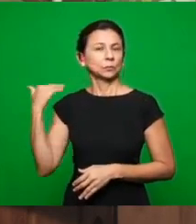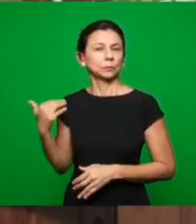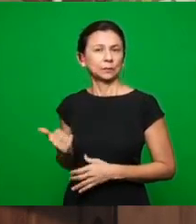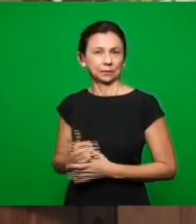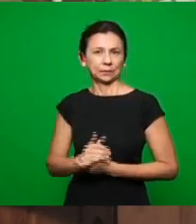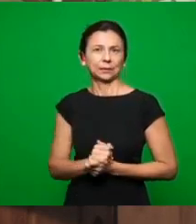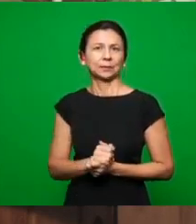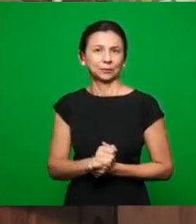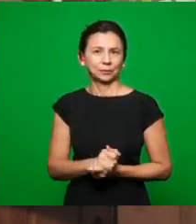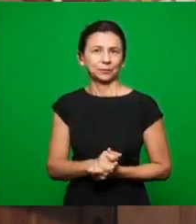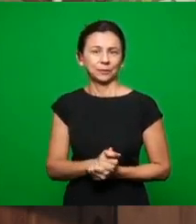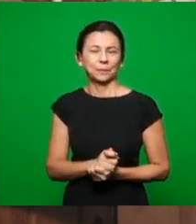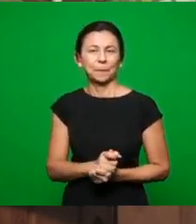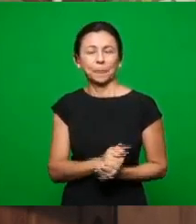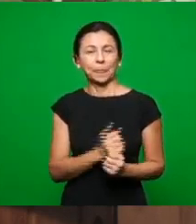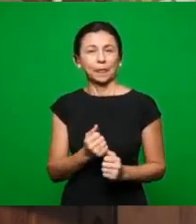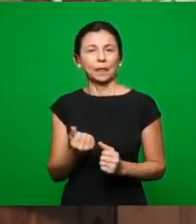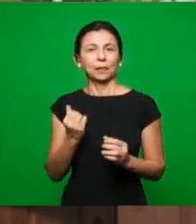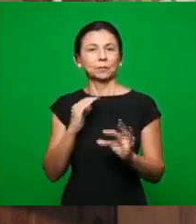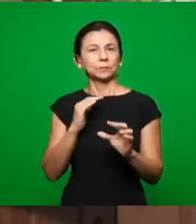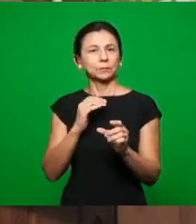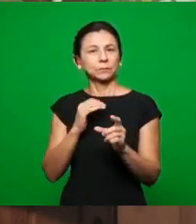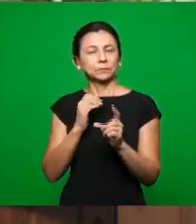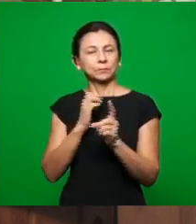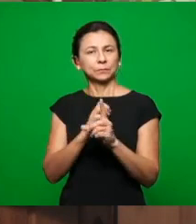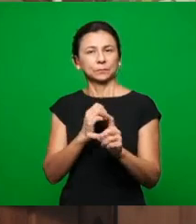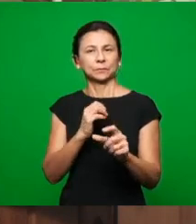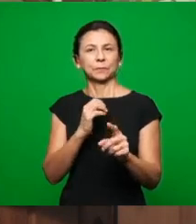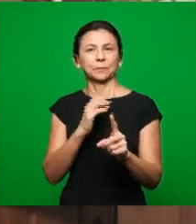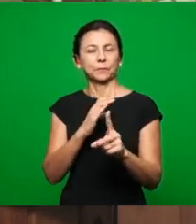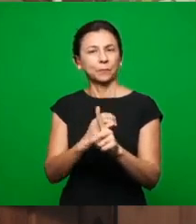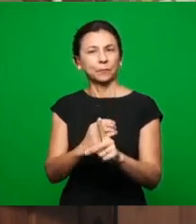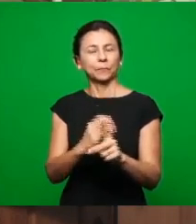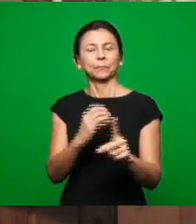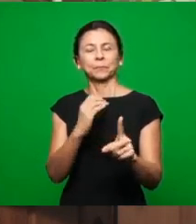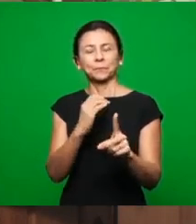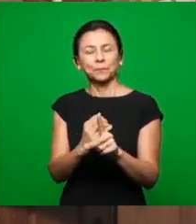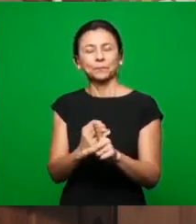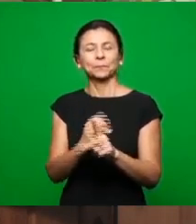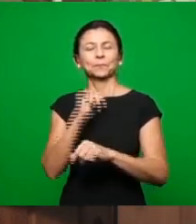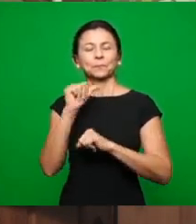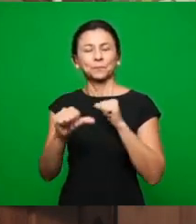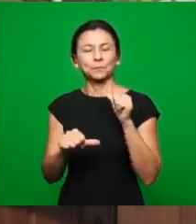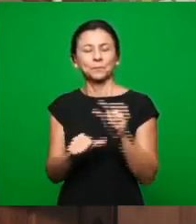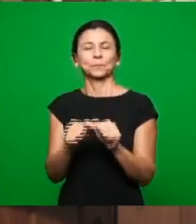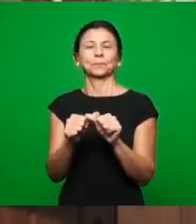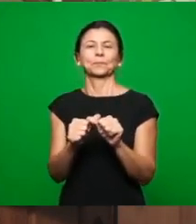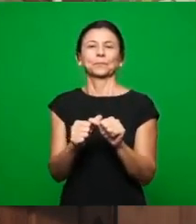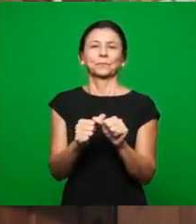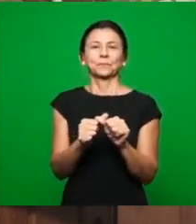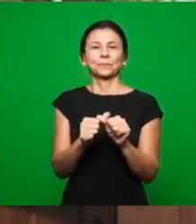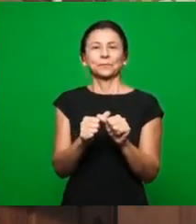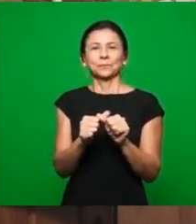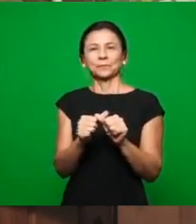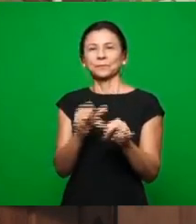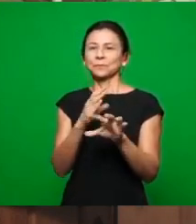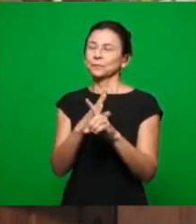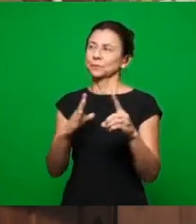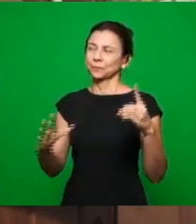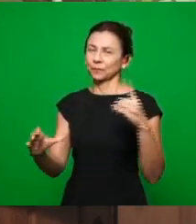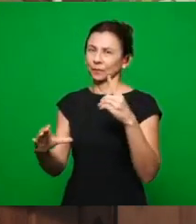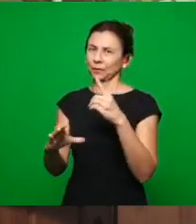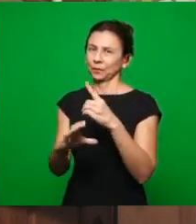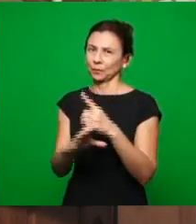moment when Christianity changed? The church changed the way in which it serves,